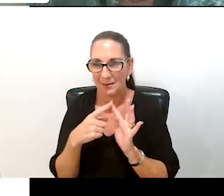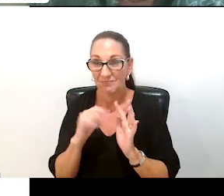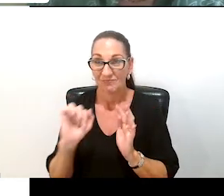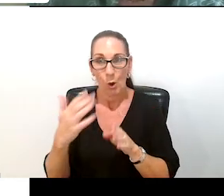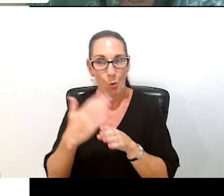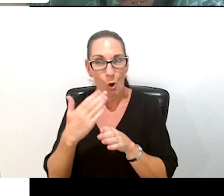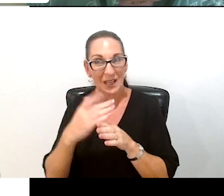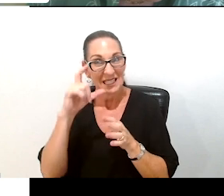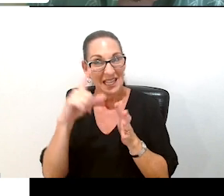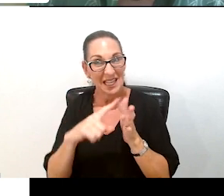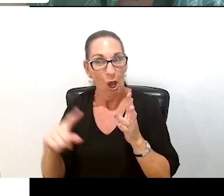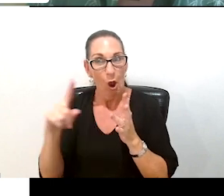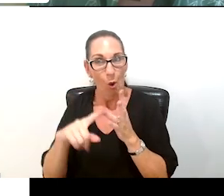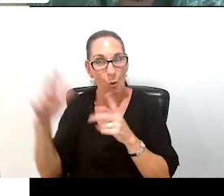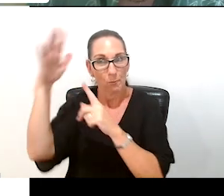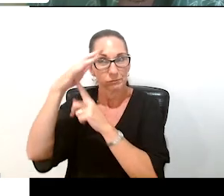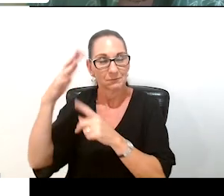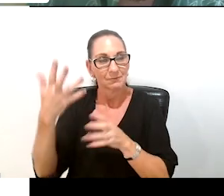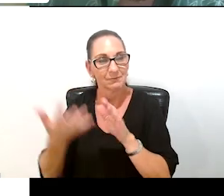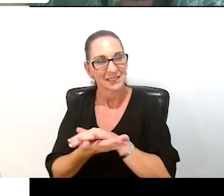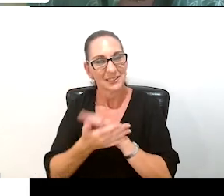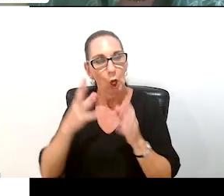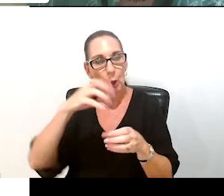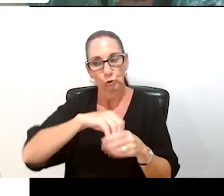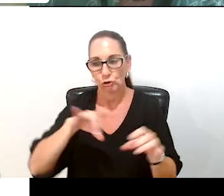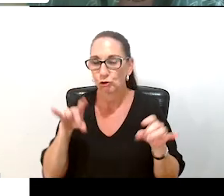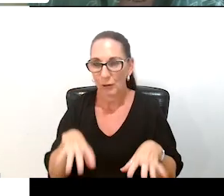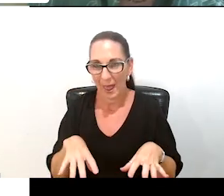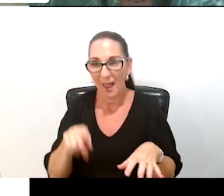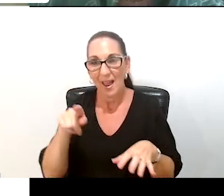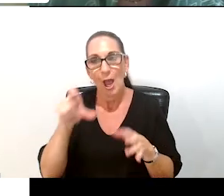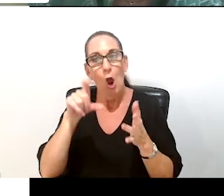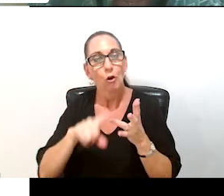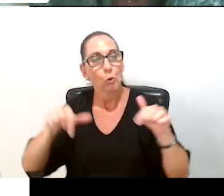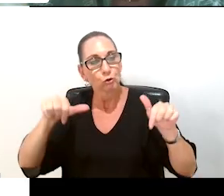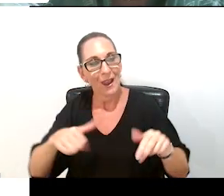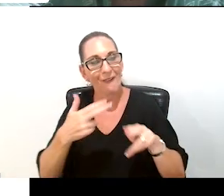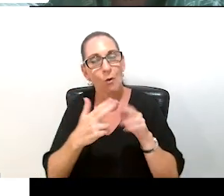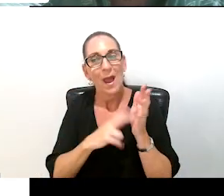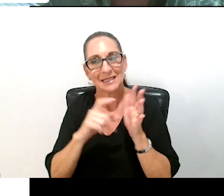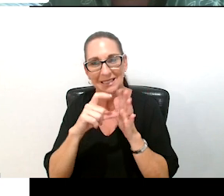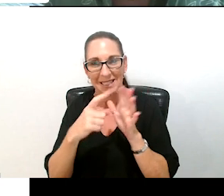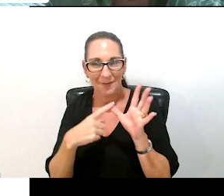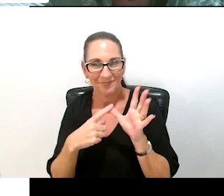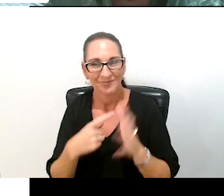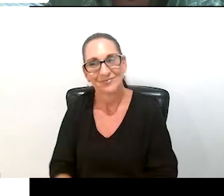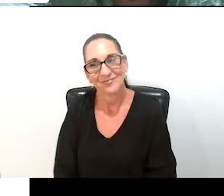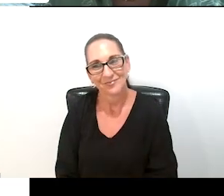of Inclusion Australia and the co-chair of the NDDA.